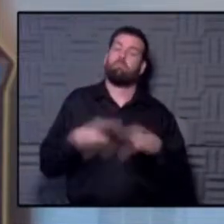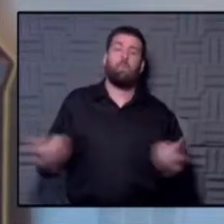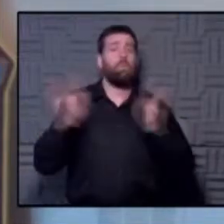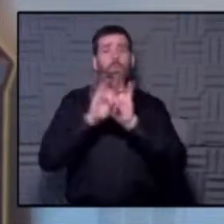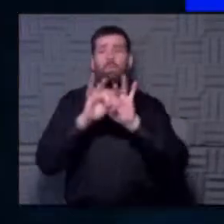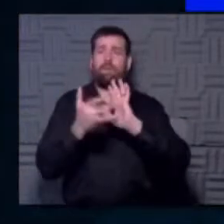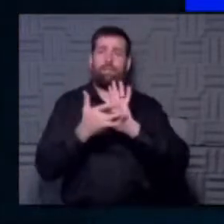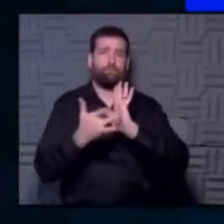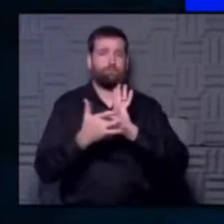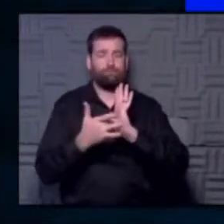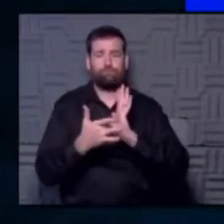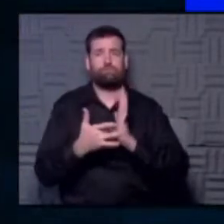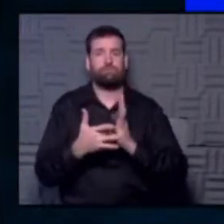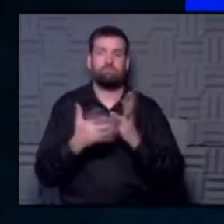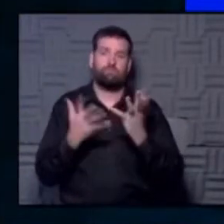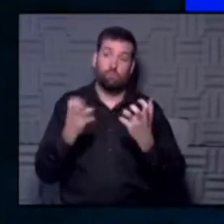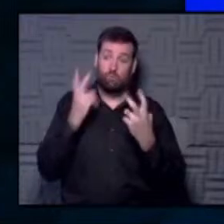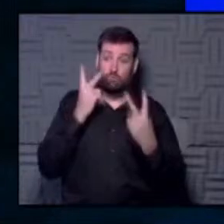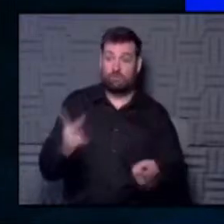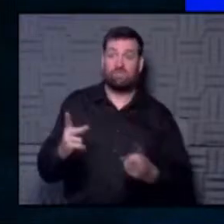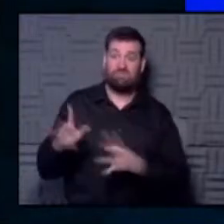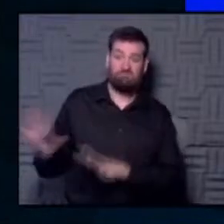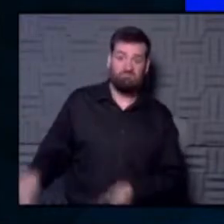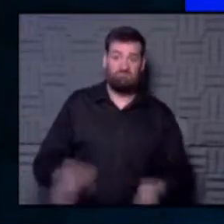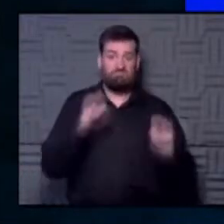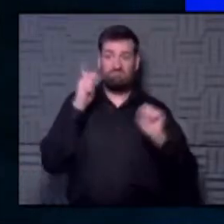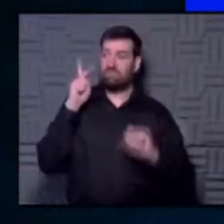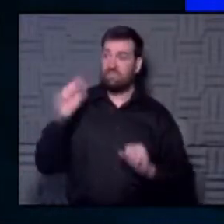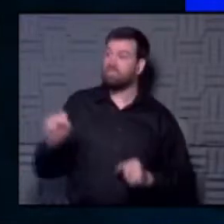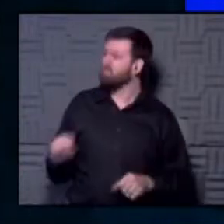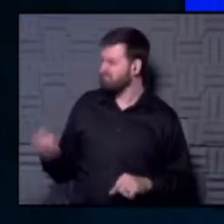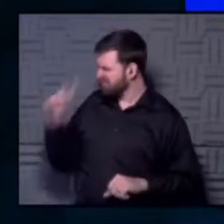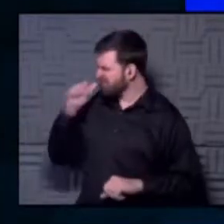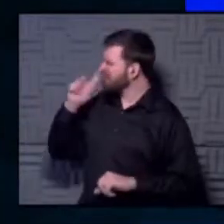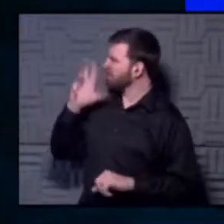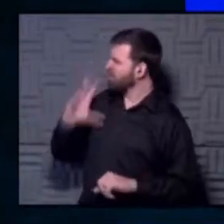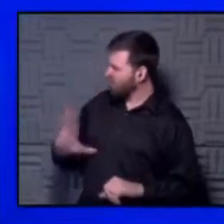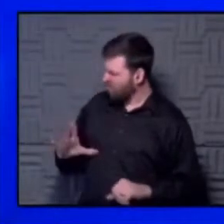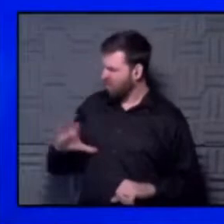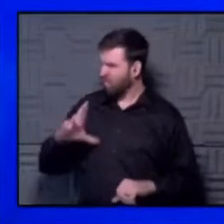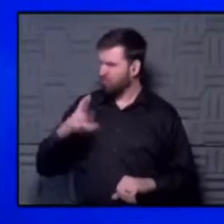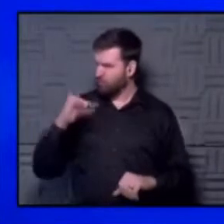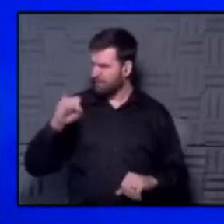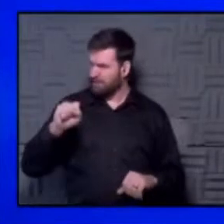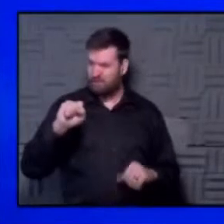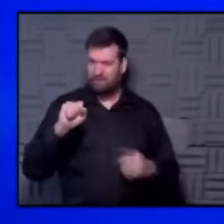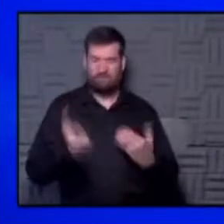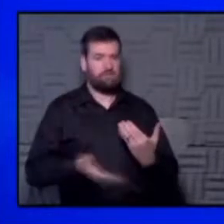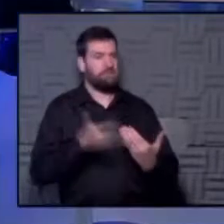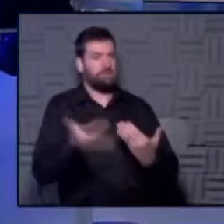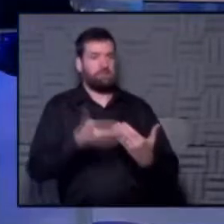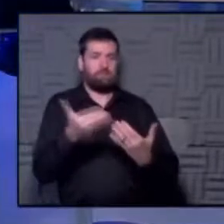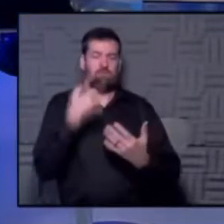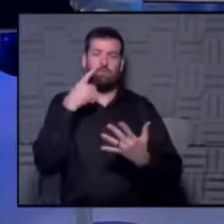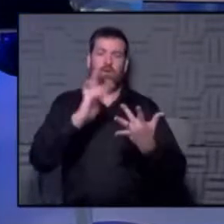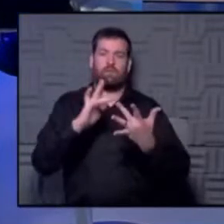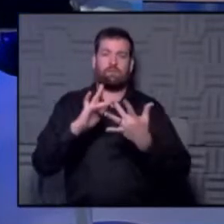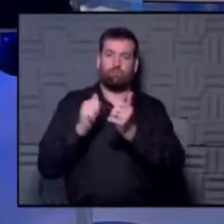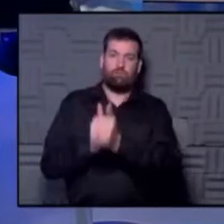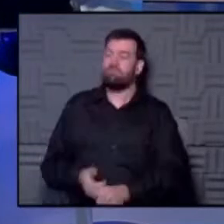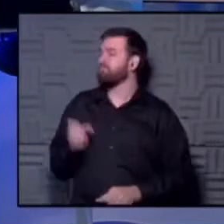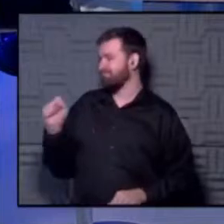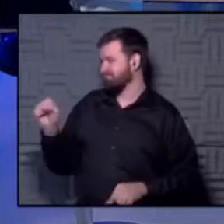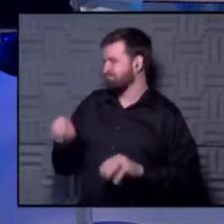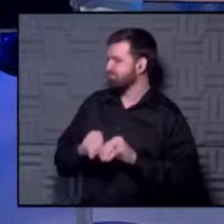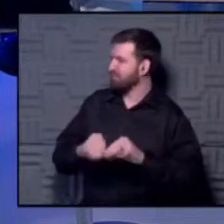technology, and we would like to see it adopted in Kansas. Yeah, it sounds really cool. Chris, it would make contact tracing so much easier. Yeah, well, I mean, pandemics